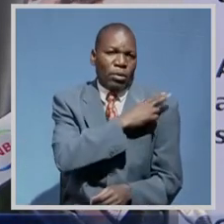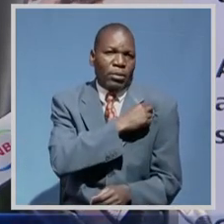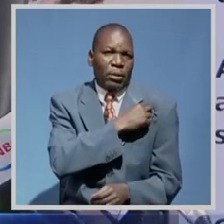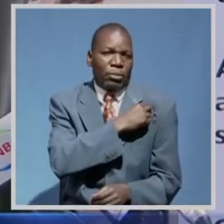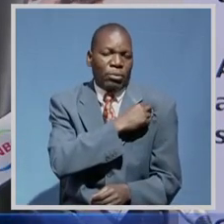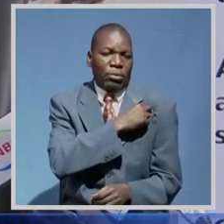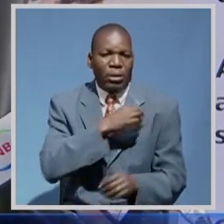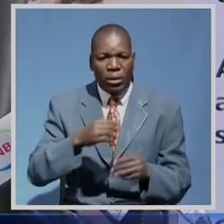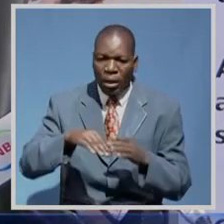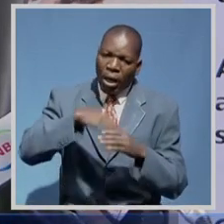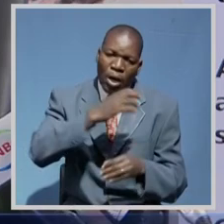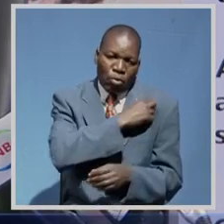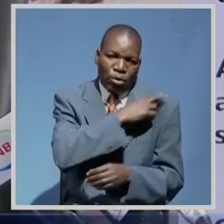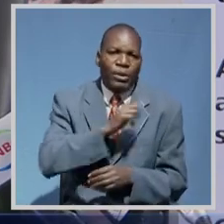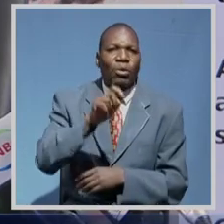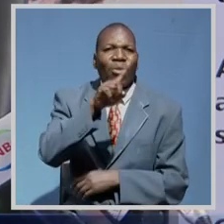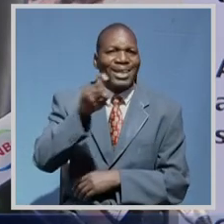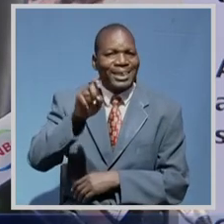discharges to 103.